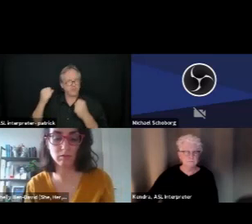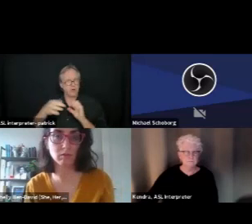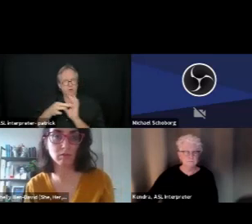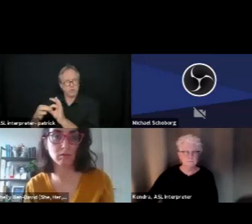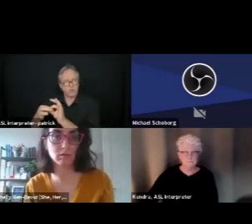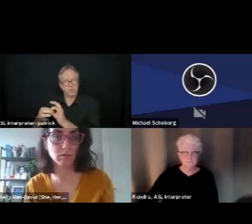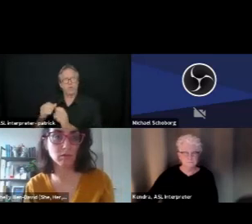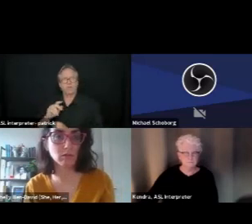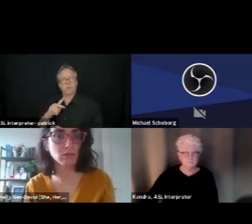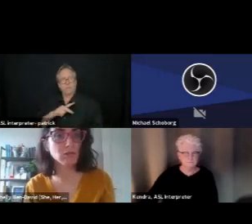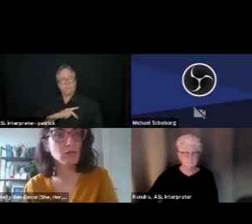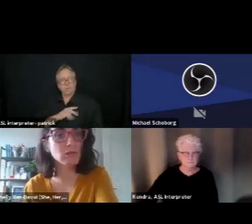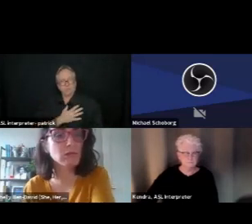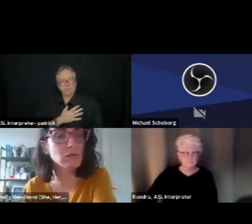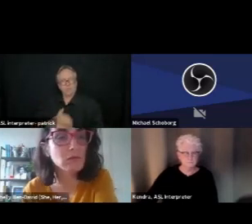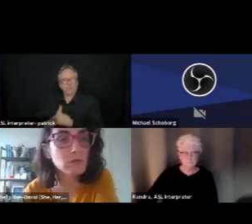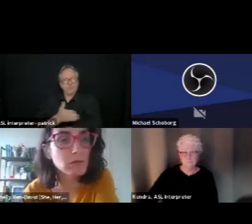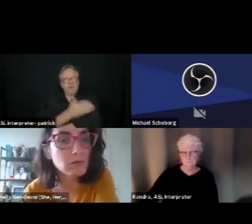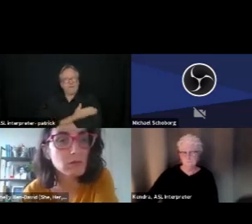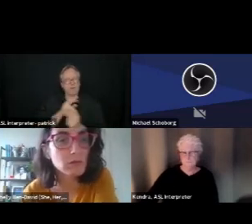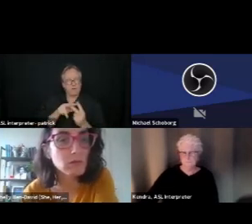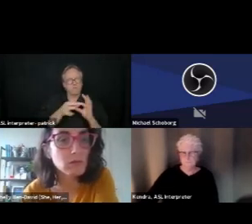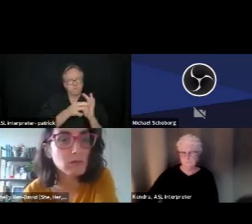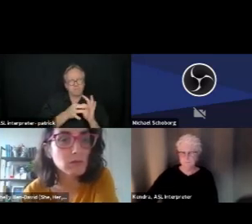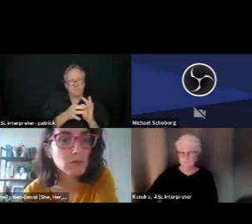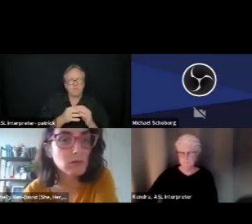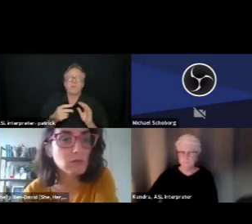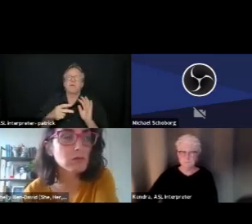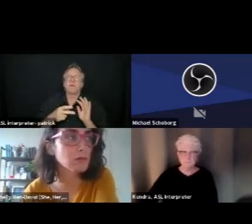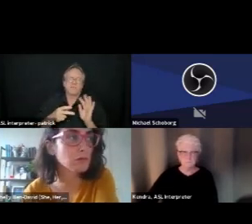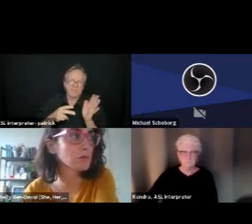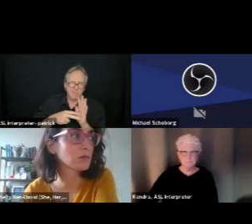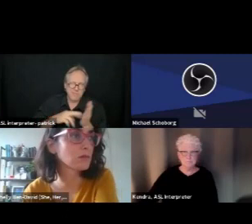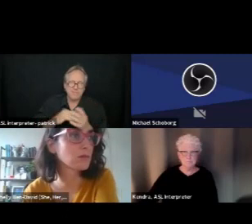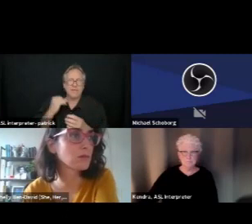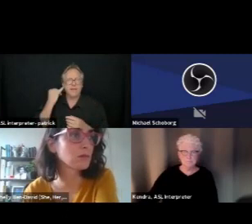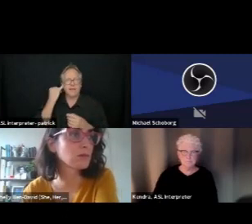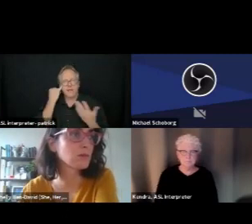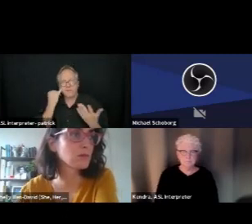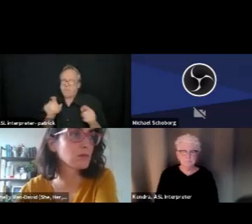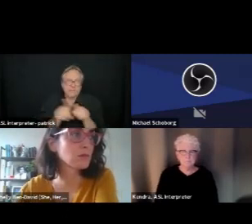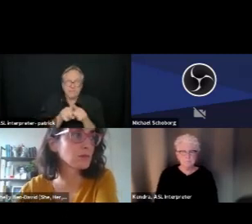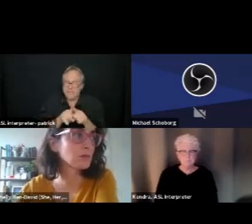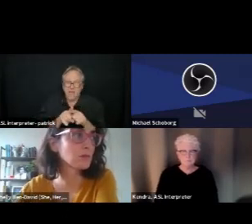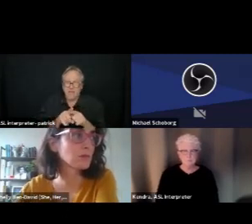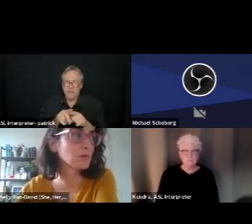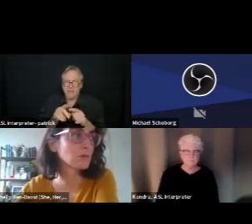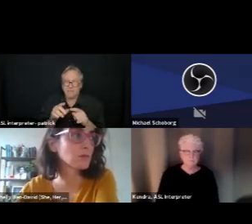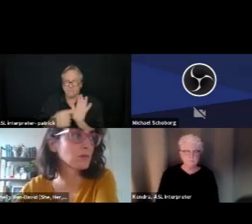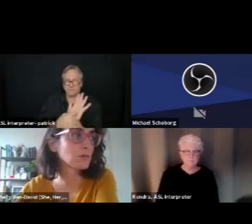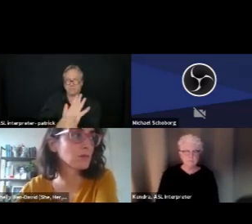with personal recovery. So this meant that if you see they might be the same thing, or maybe